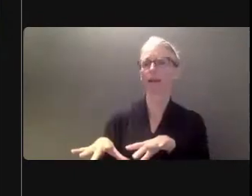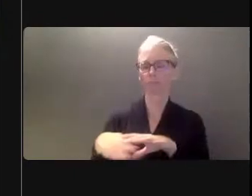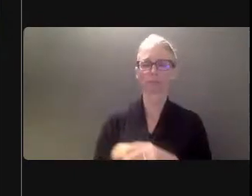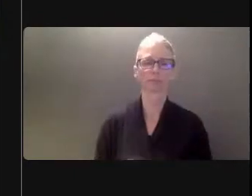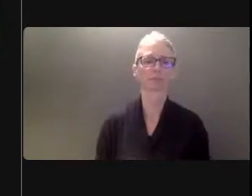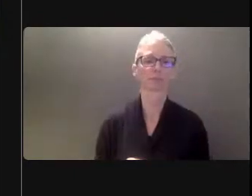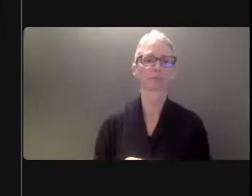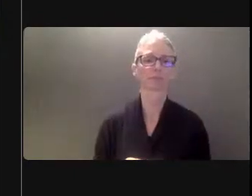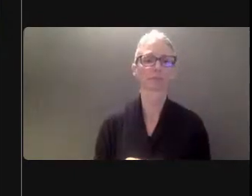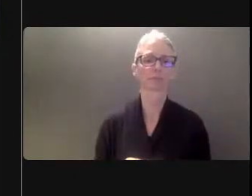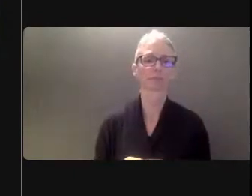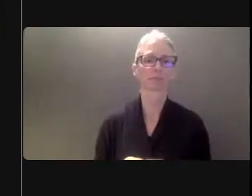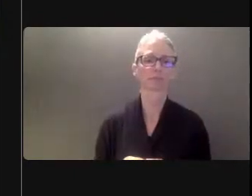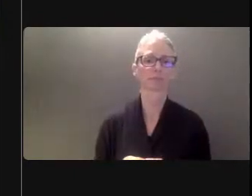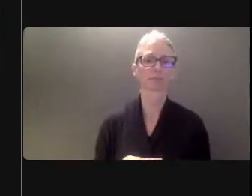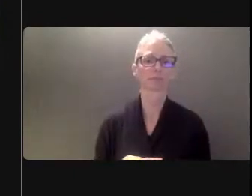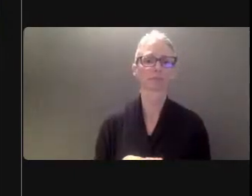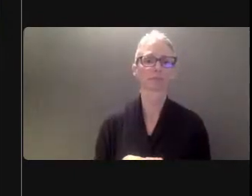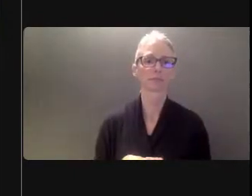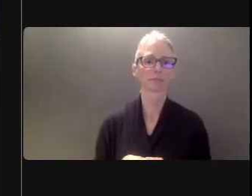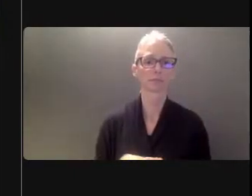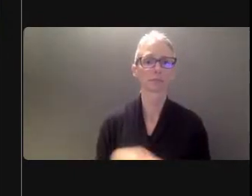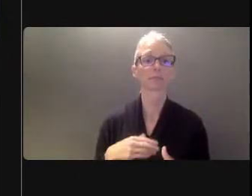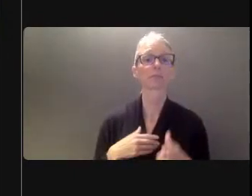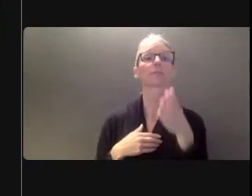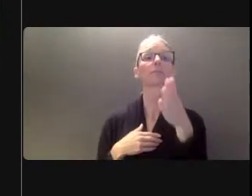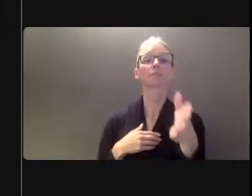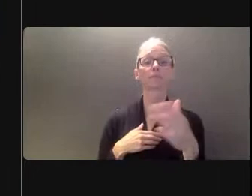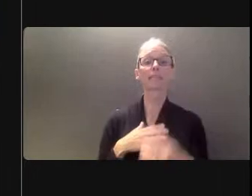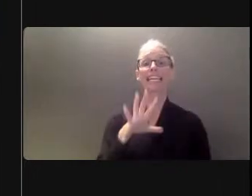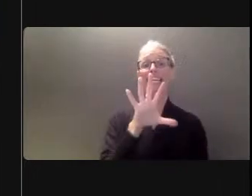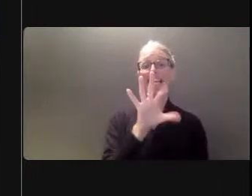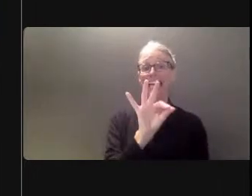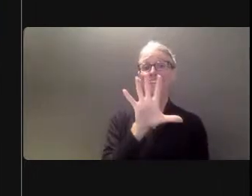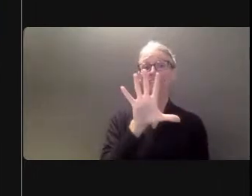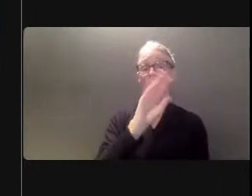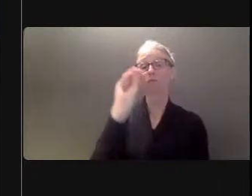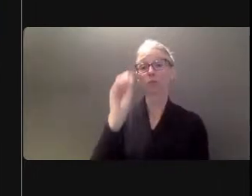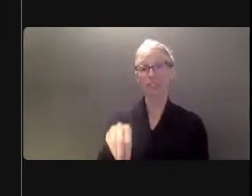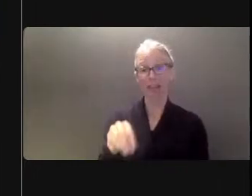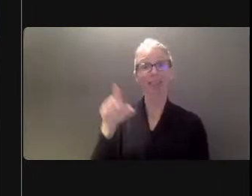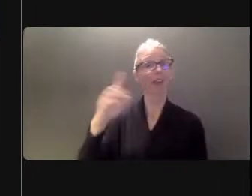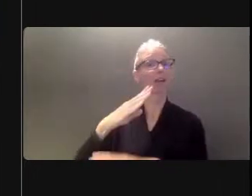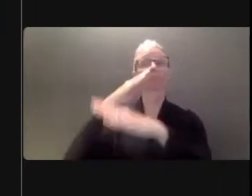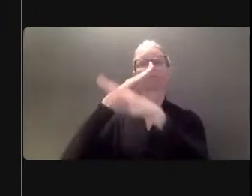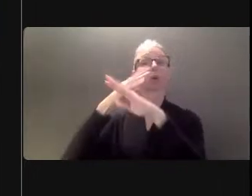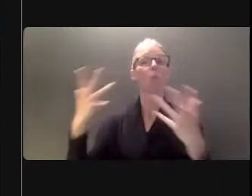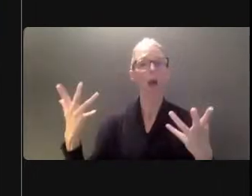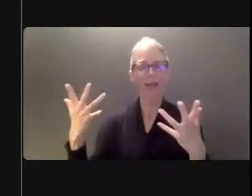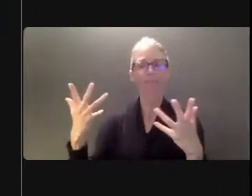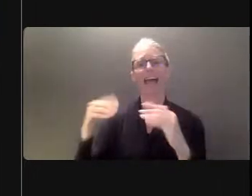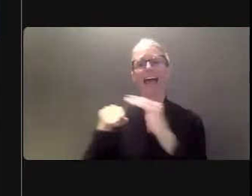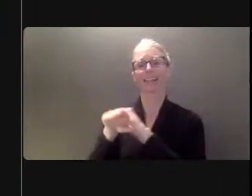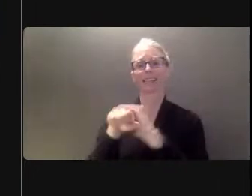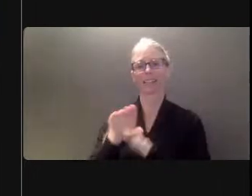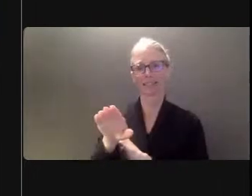Surprisingly, 95% of the videos mentioned facilitators to park access. Most commonly reported facilitators were physical, so either natural